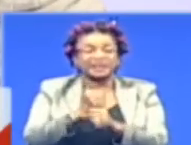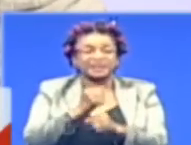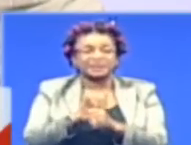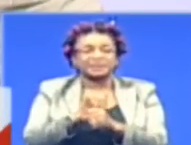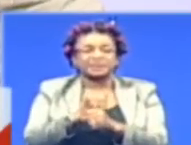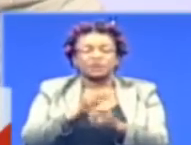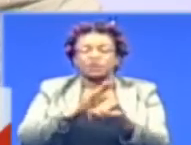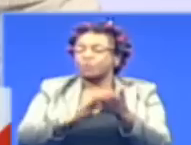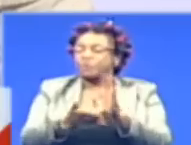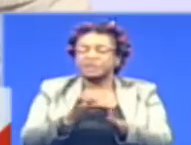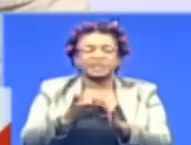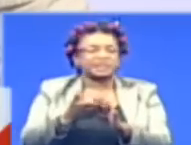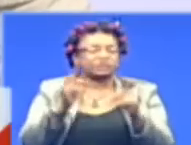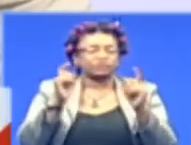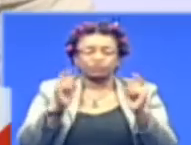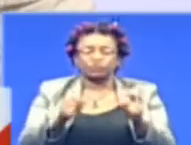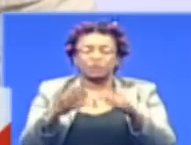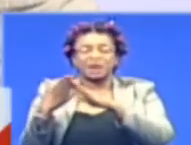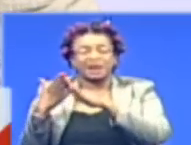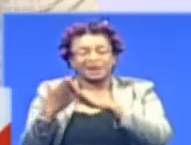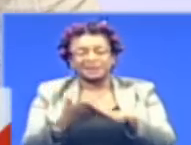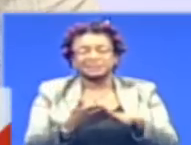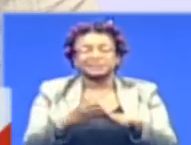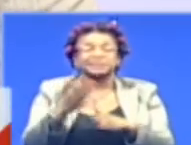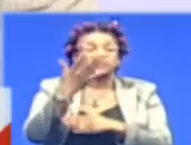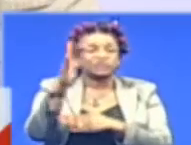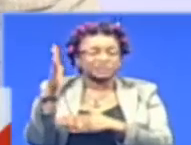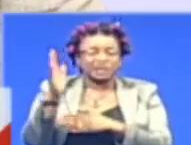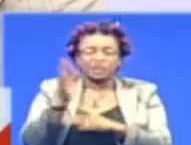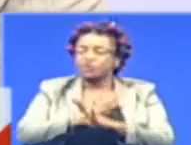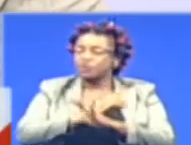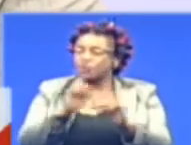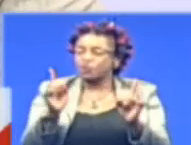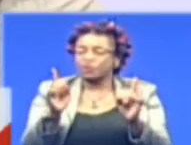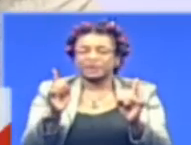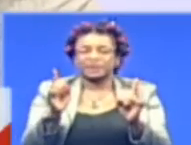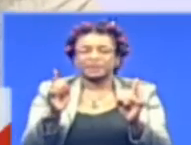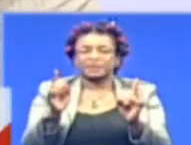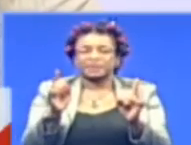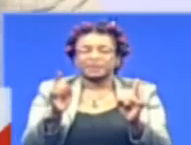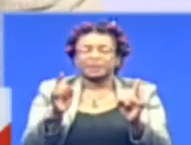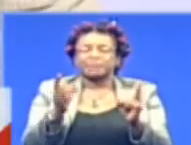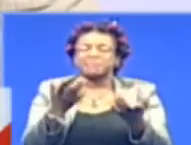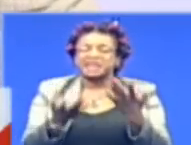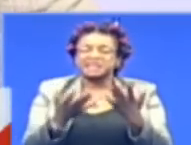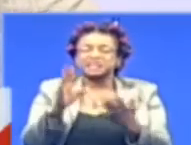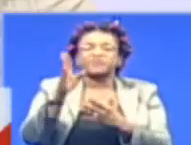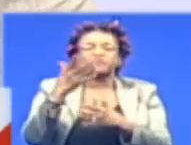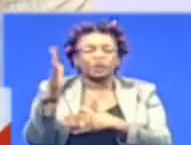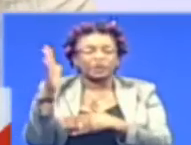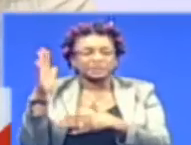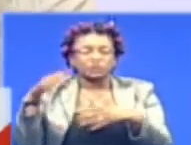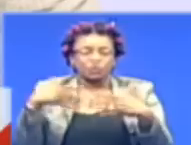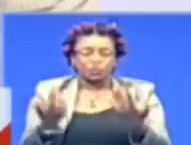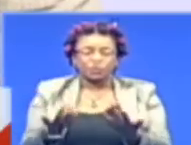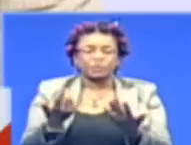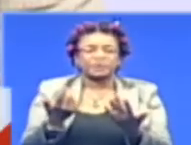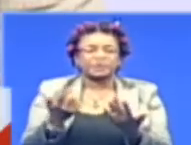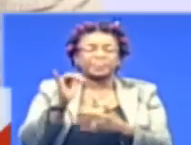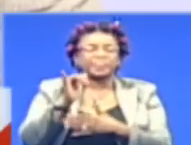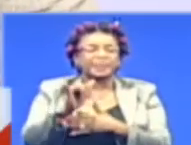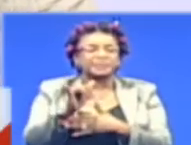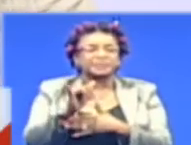one who is supposed to harvest trees. There is supposed to be no logging, be it in government forest, be it in these plantations, be it